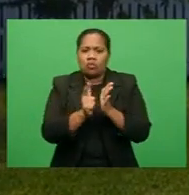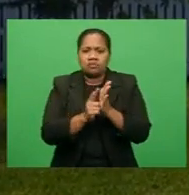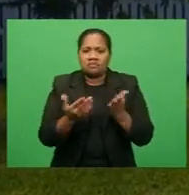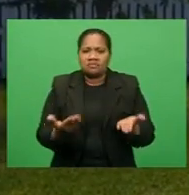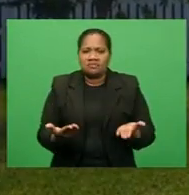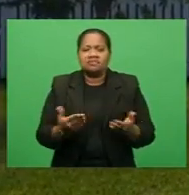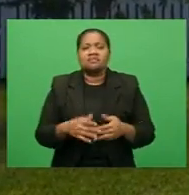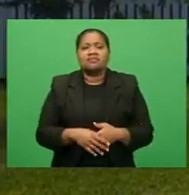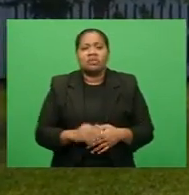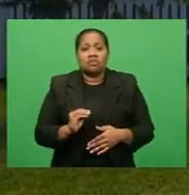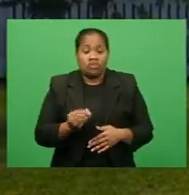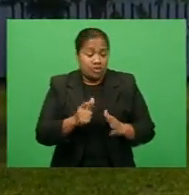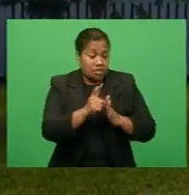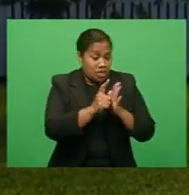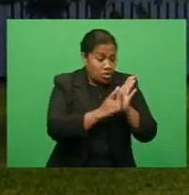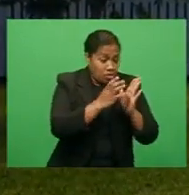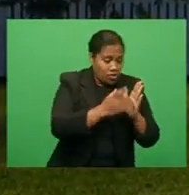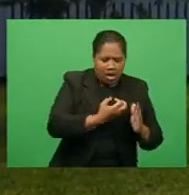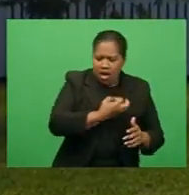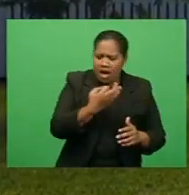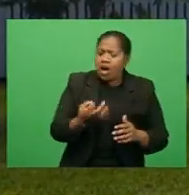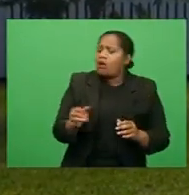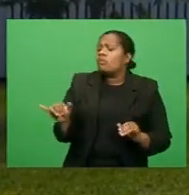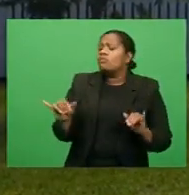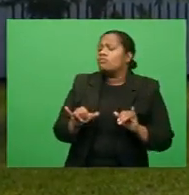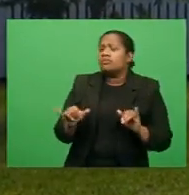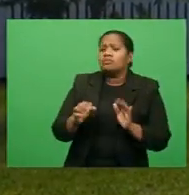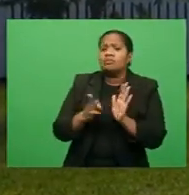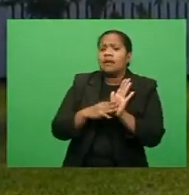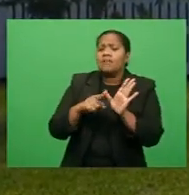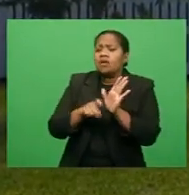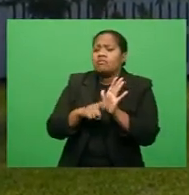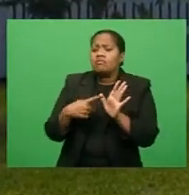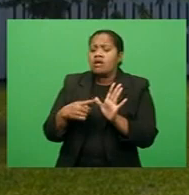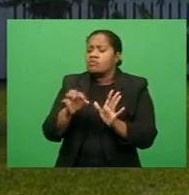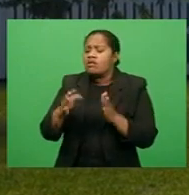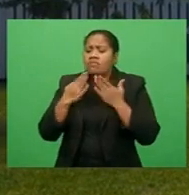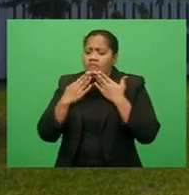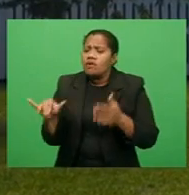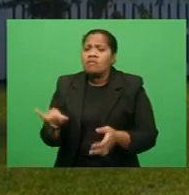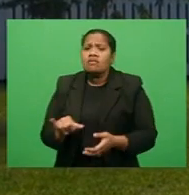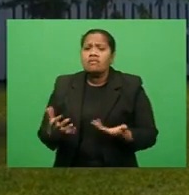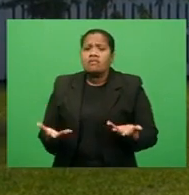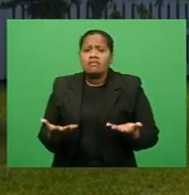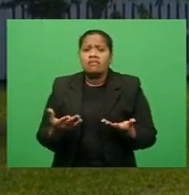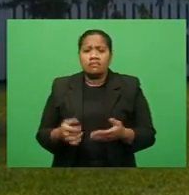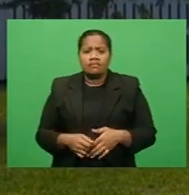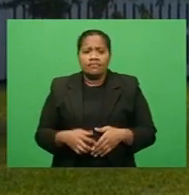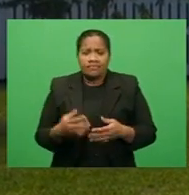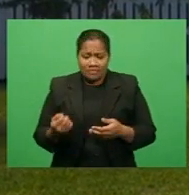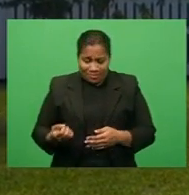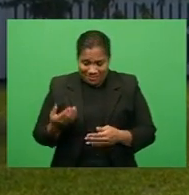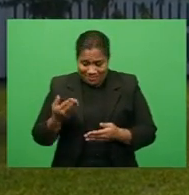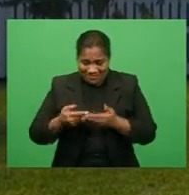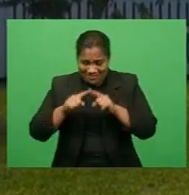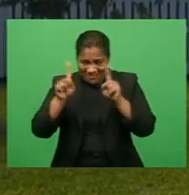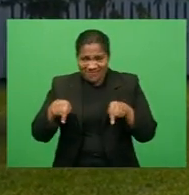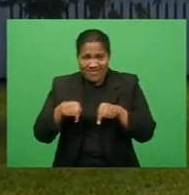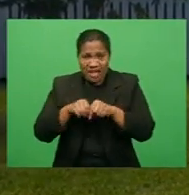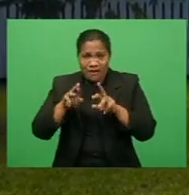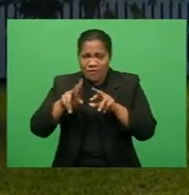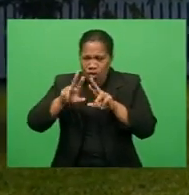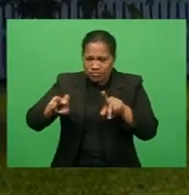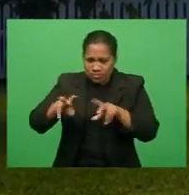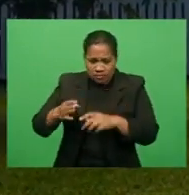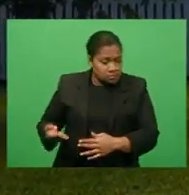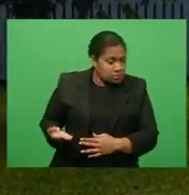then asked Matane-Singa which lawful order had Mara disobeyed and whether the search warrant authorized the investigators to